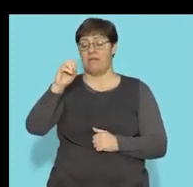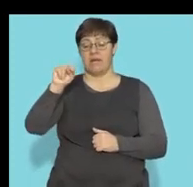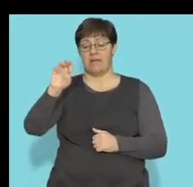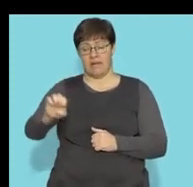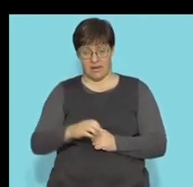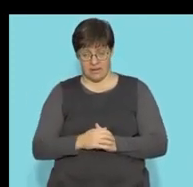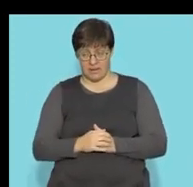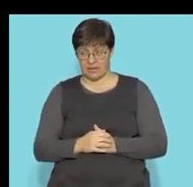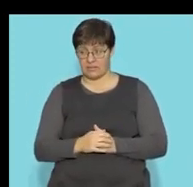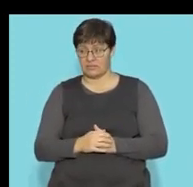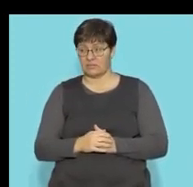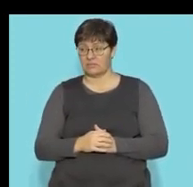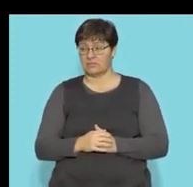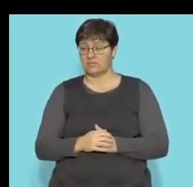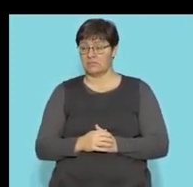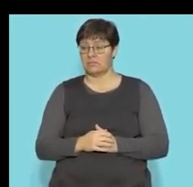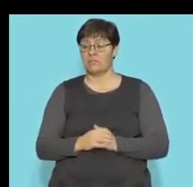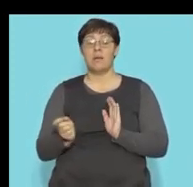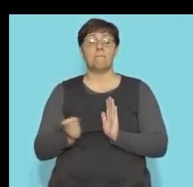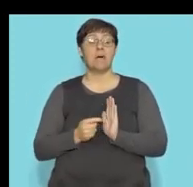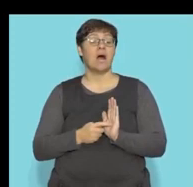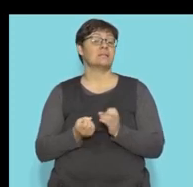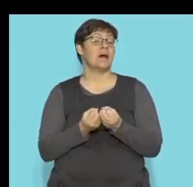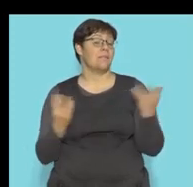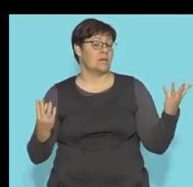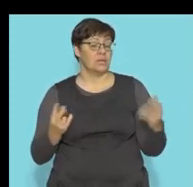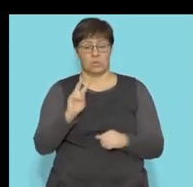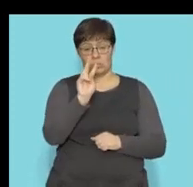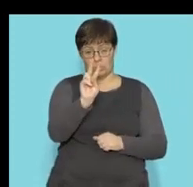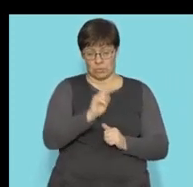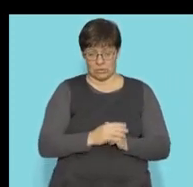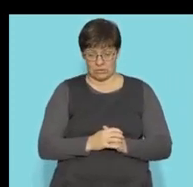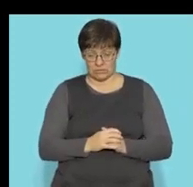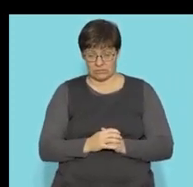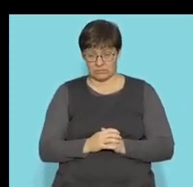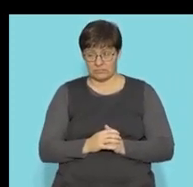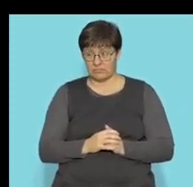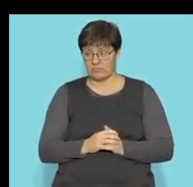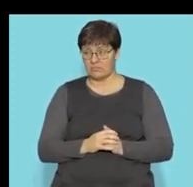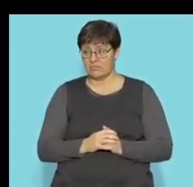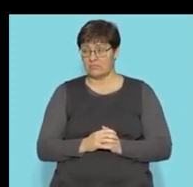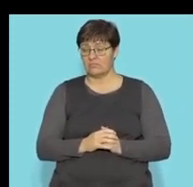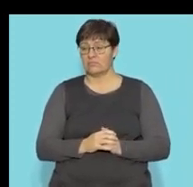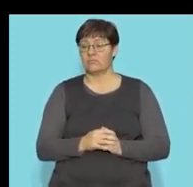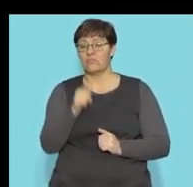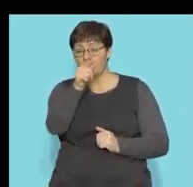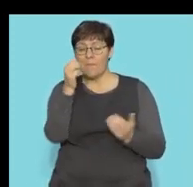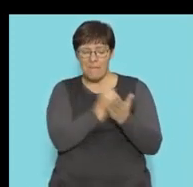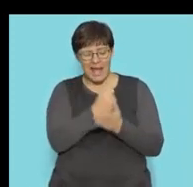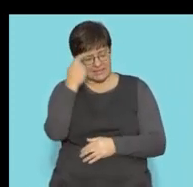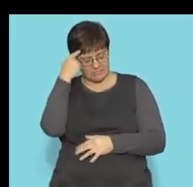And notice you're given 2 marks, which means that there is